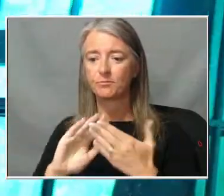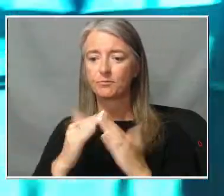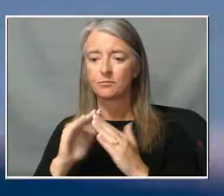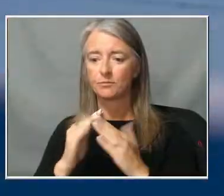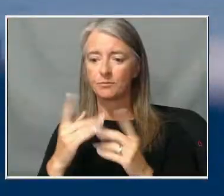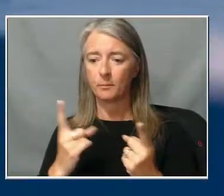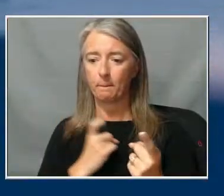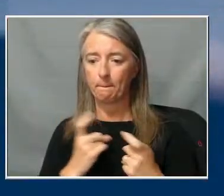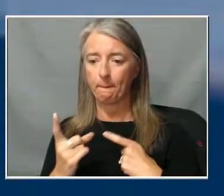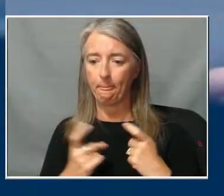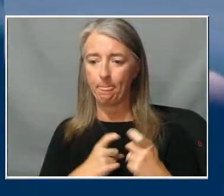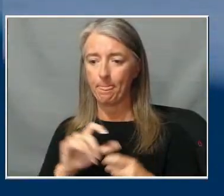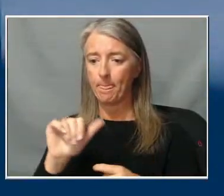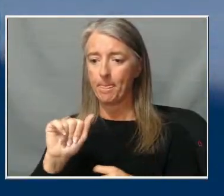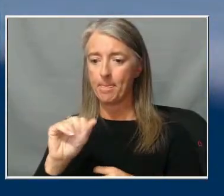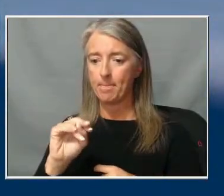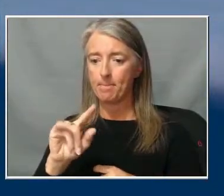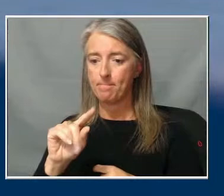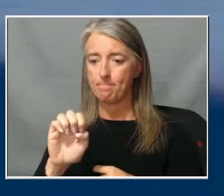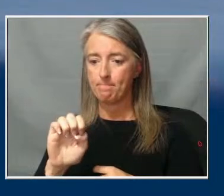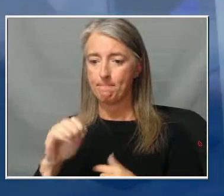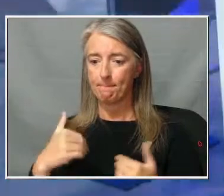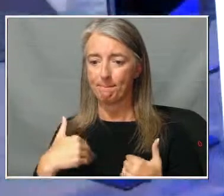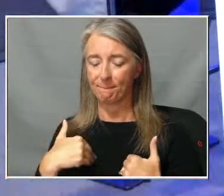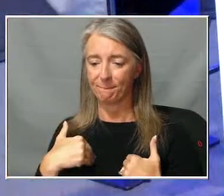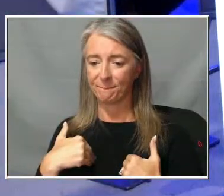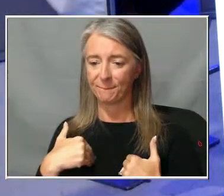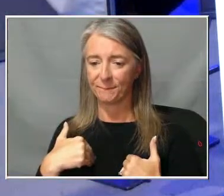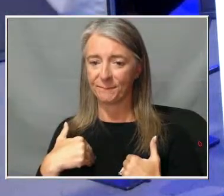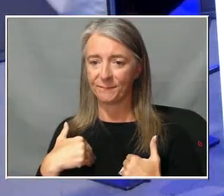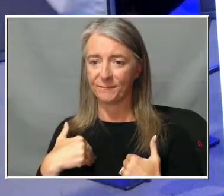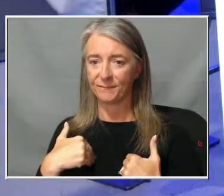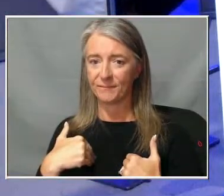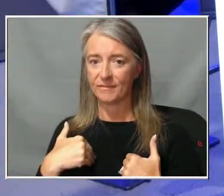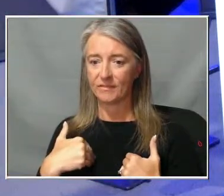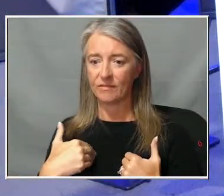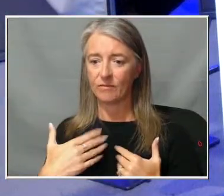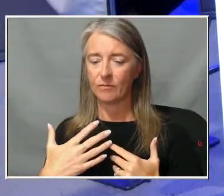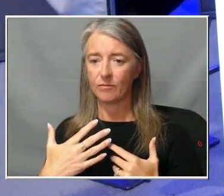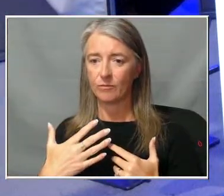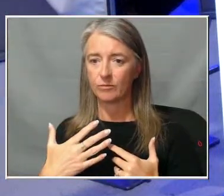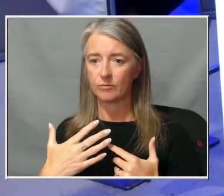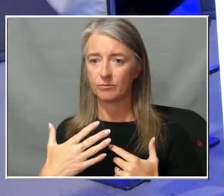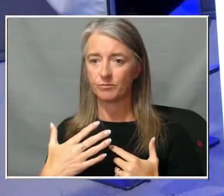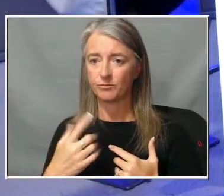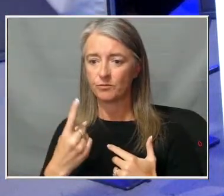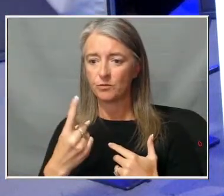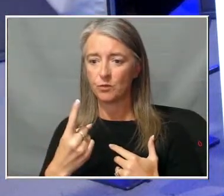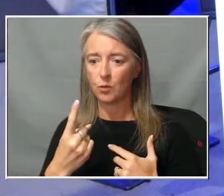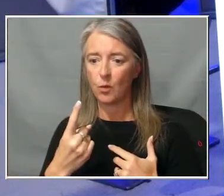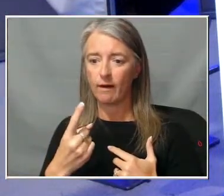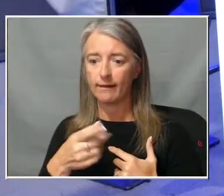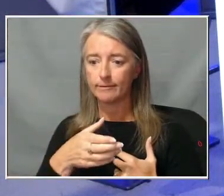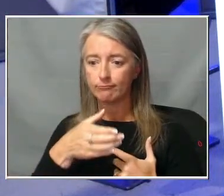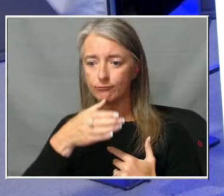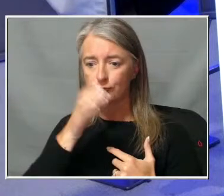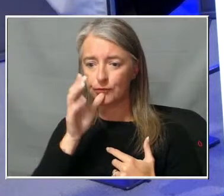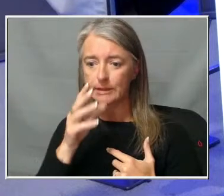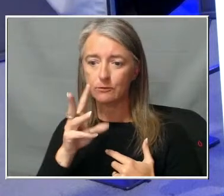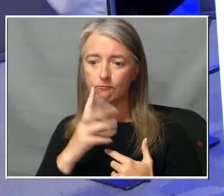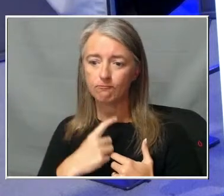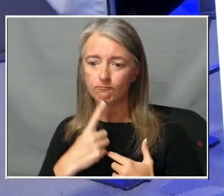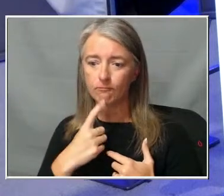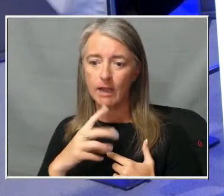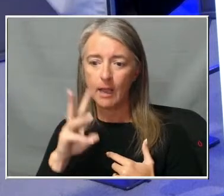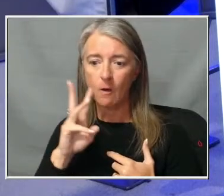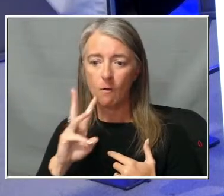And Angie has one, and one of you might have to be the bearer of bad news. What about that one glass of red wine a day that everyone says was so good for